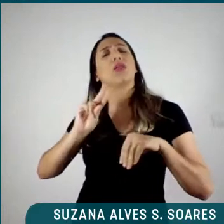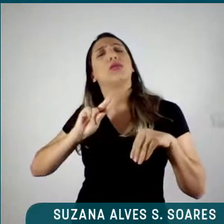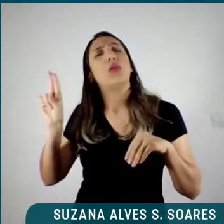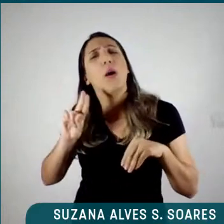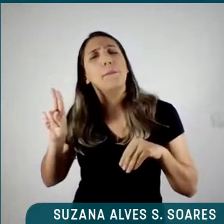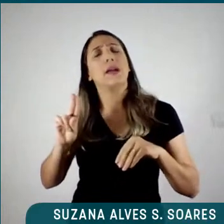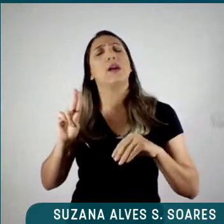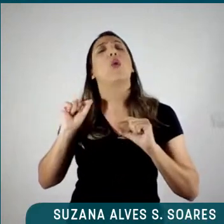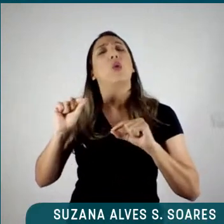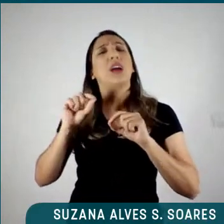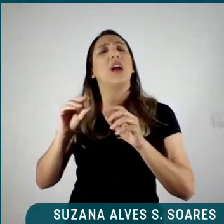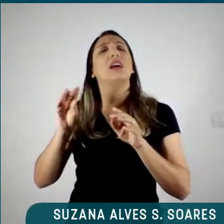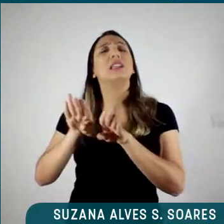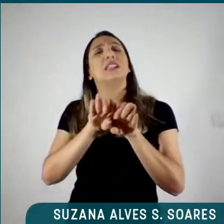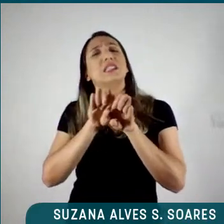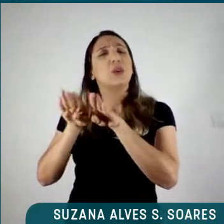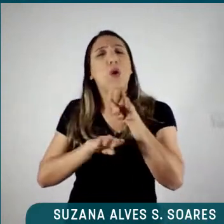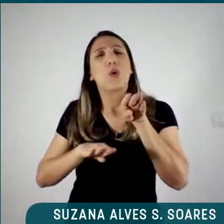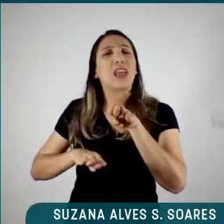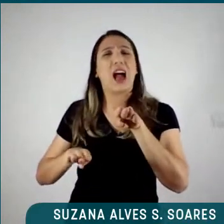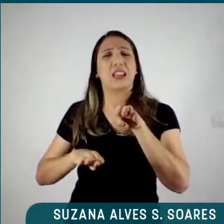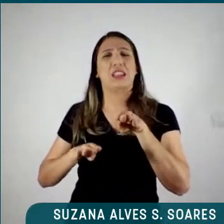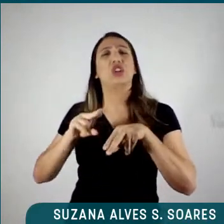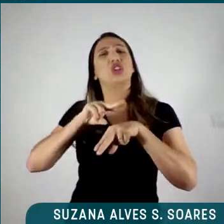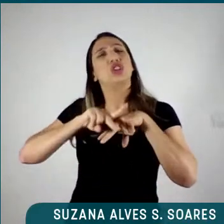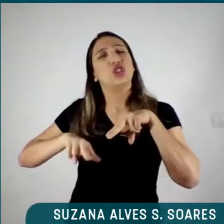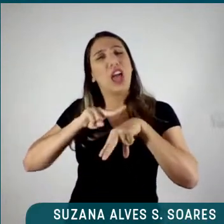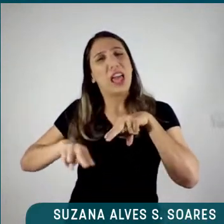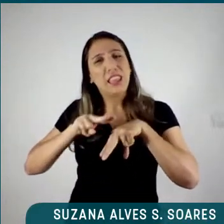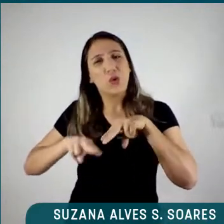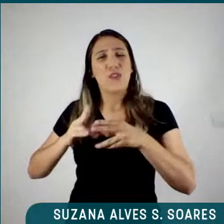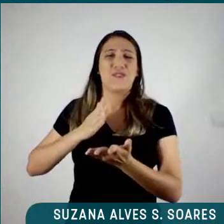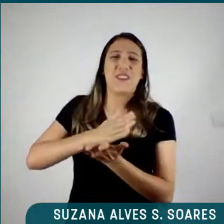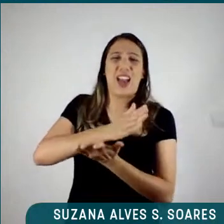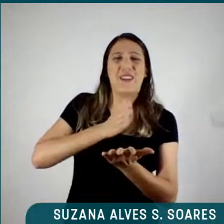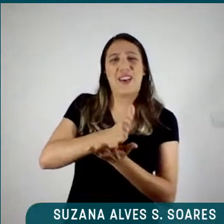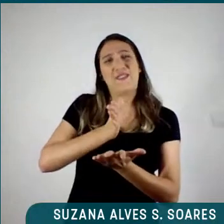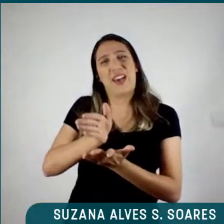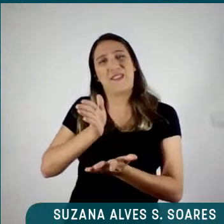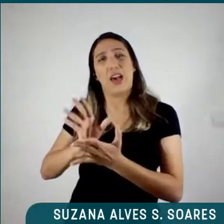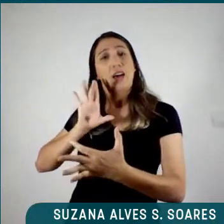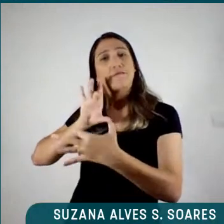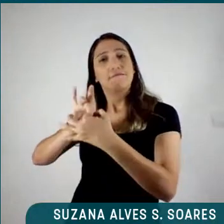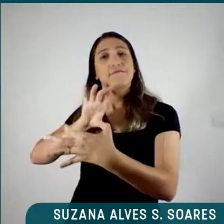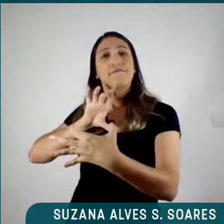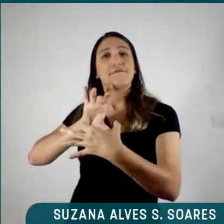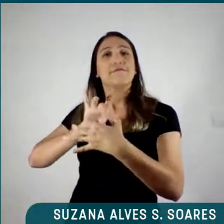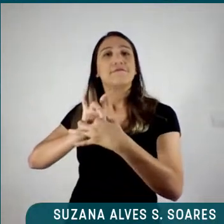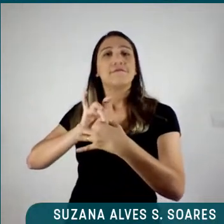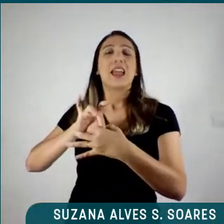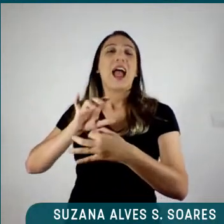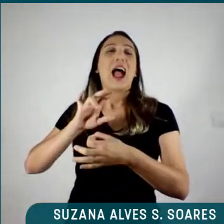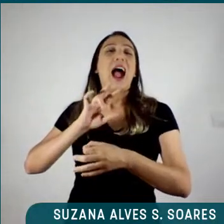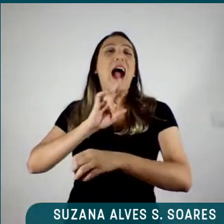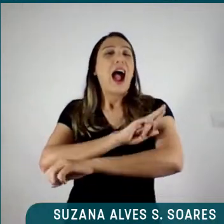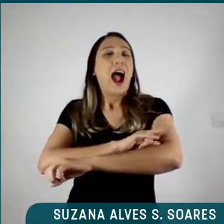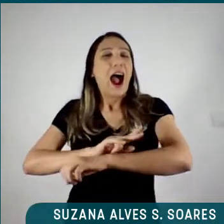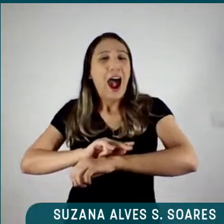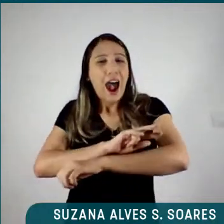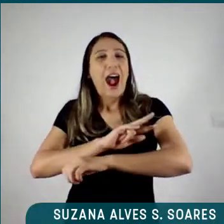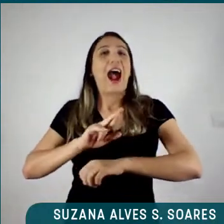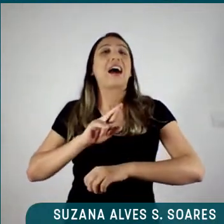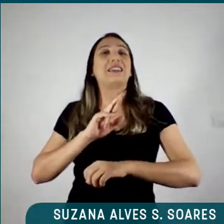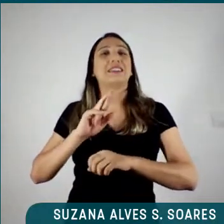In Brazil, it was difficult to talk about gender even before the pandemic. And this